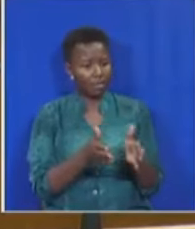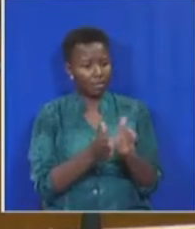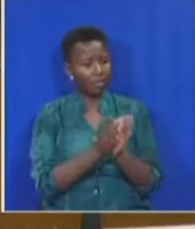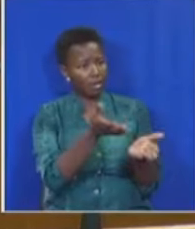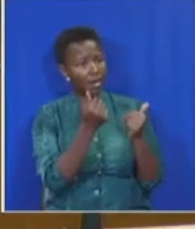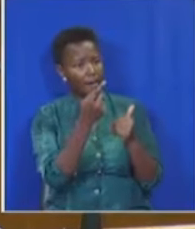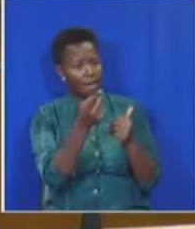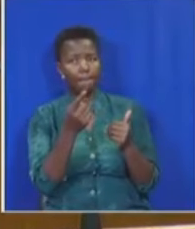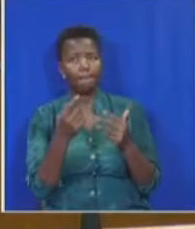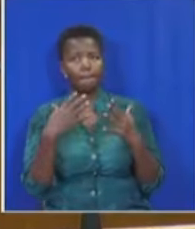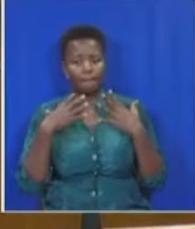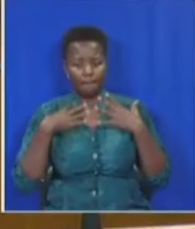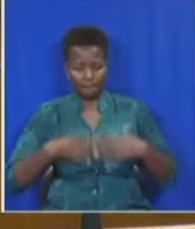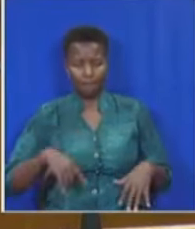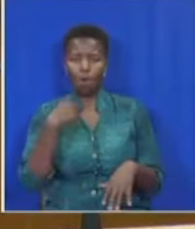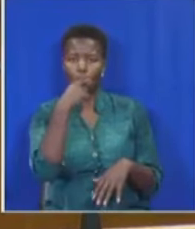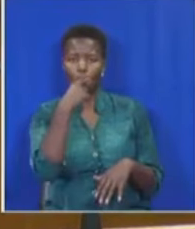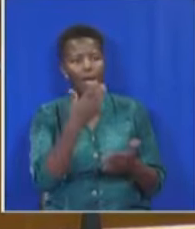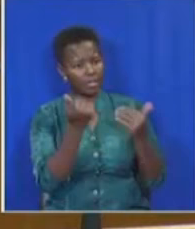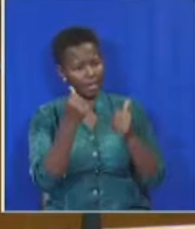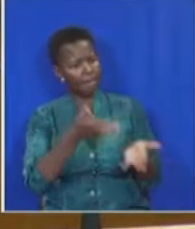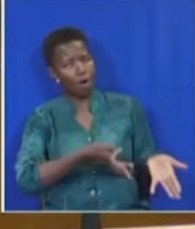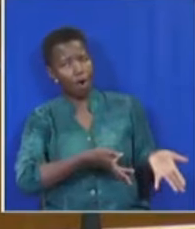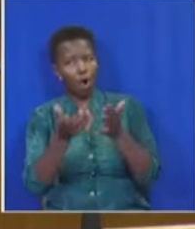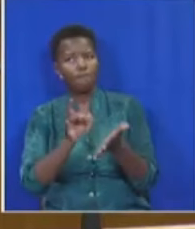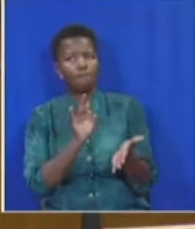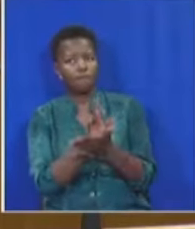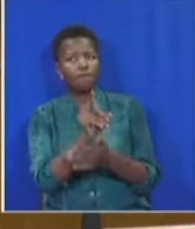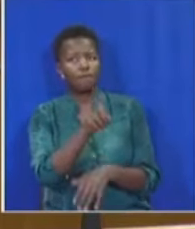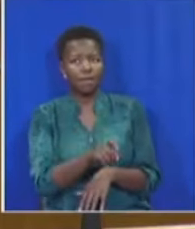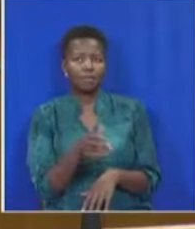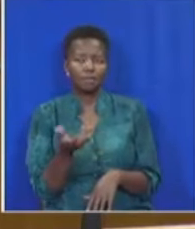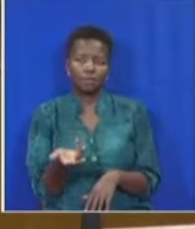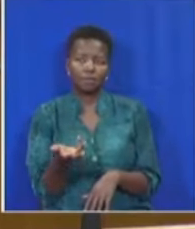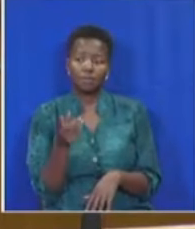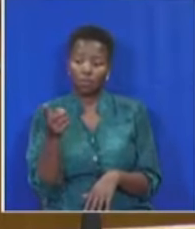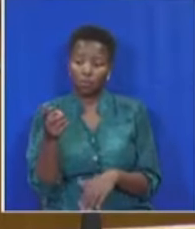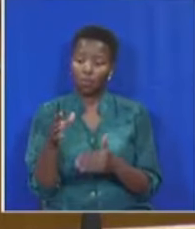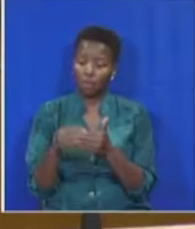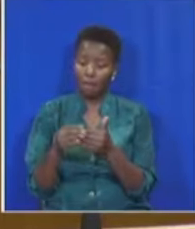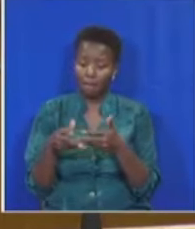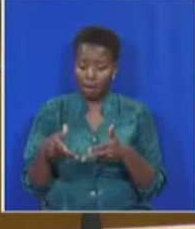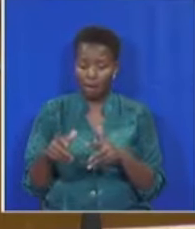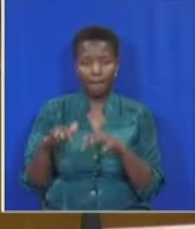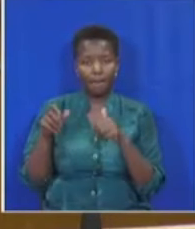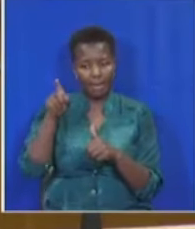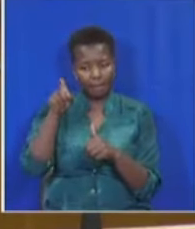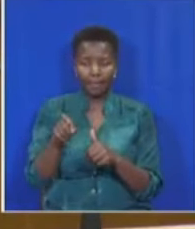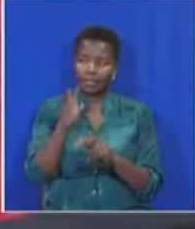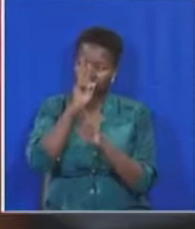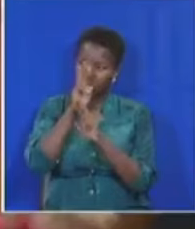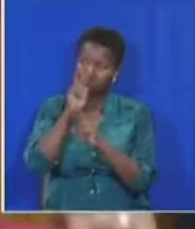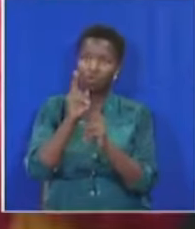ANC people here? Why? Honorable Sope, you are a member of parliament. You must respect members